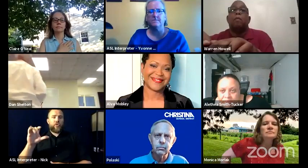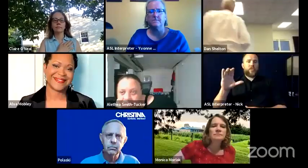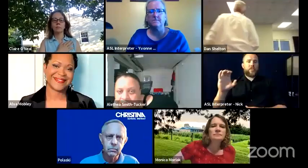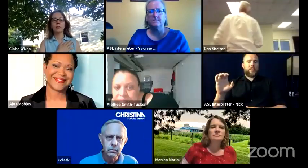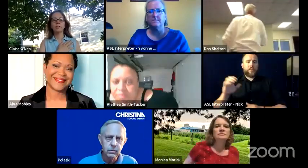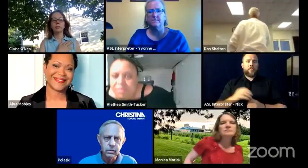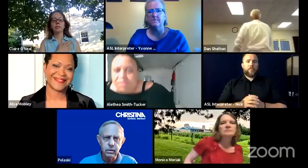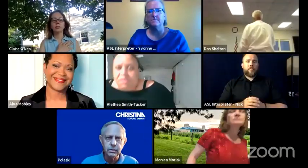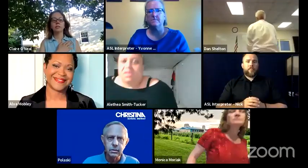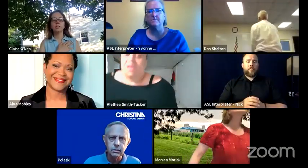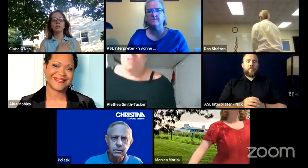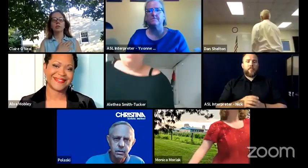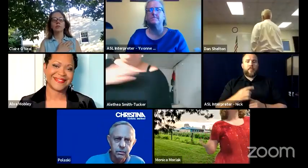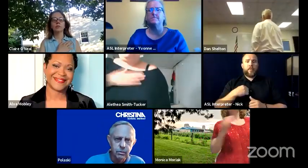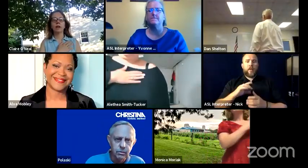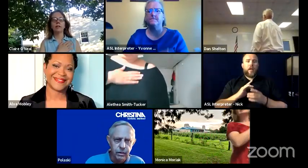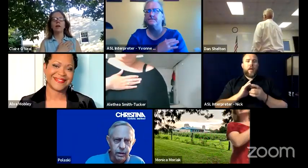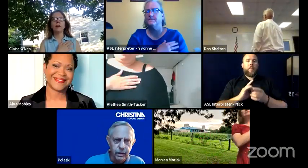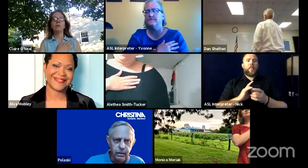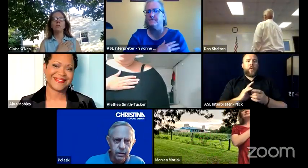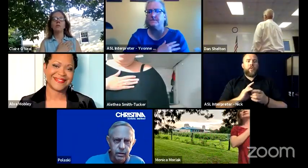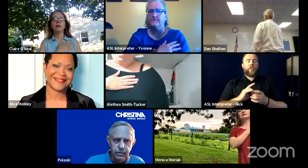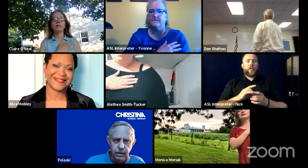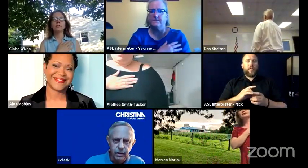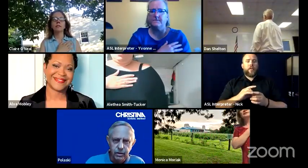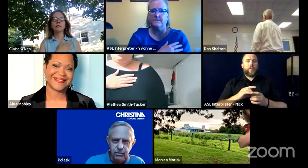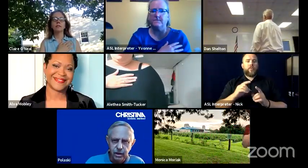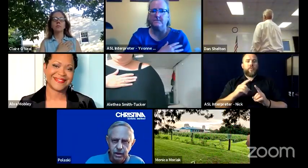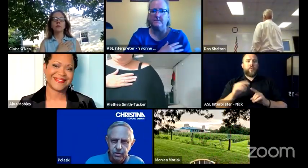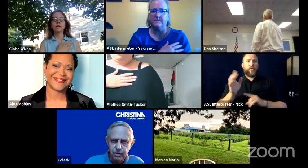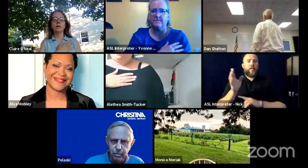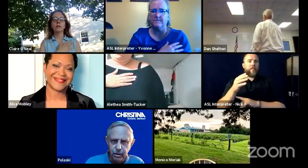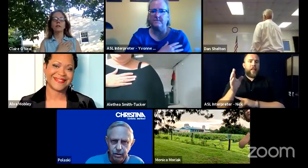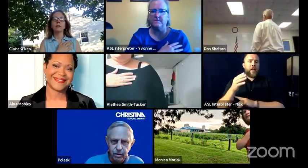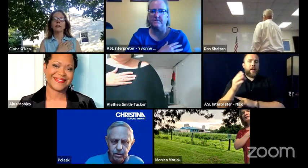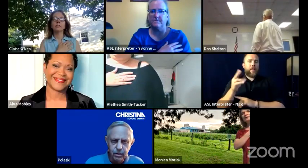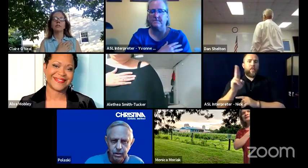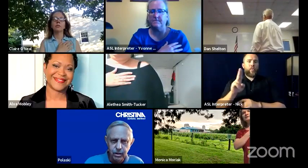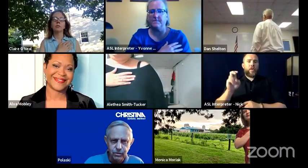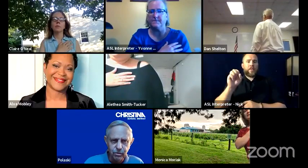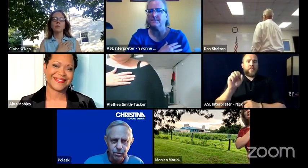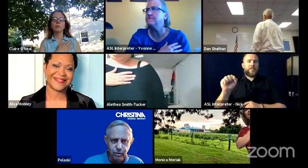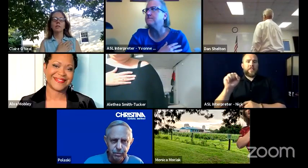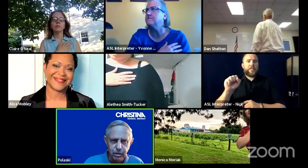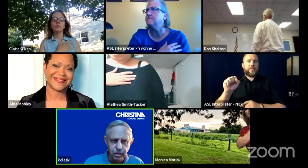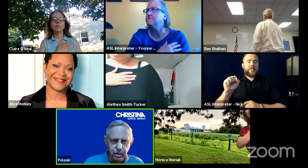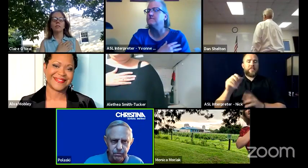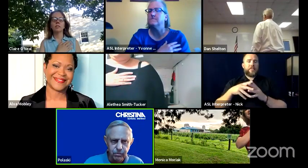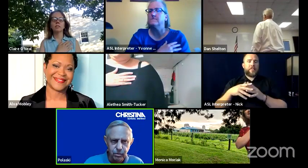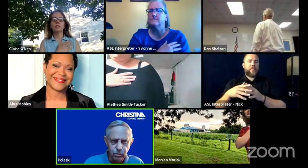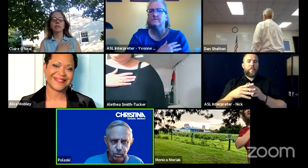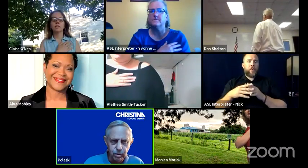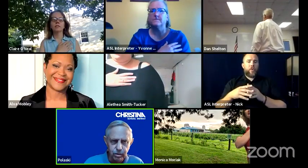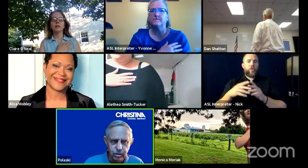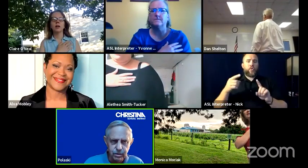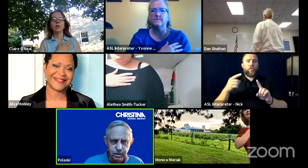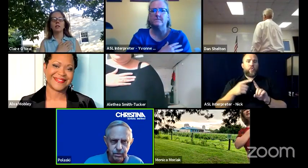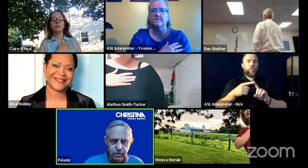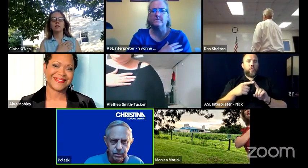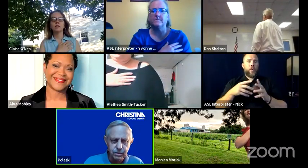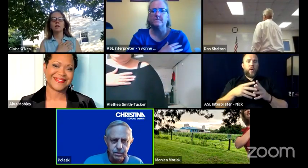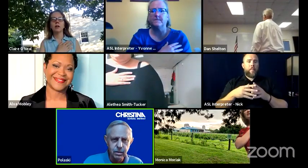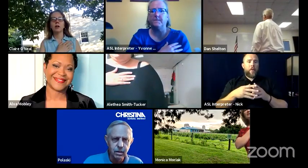I pledge allegiance to the flag of the United States of America and to the republic which stands